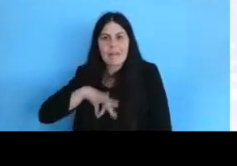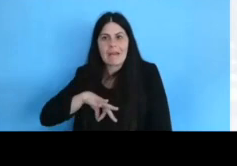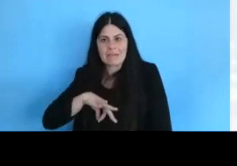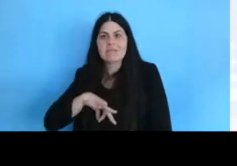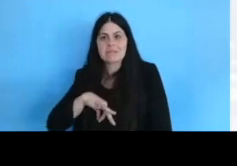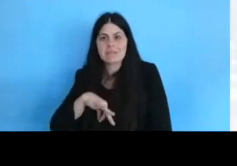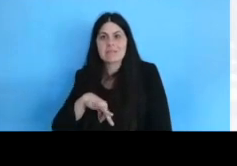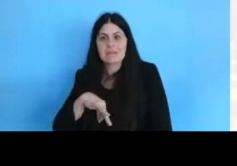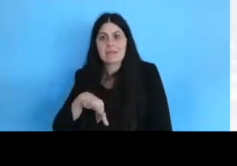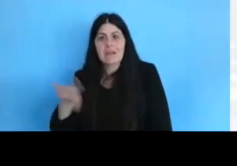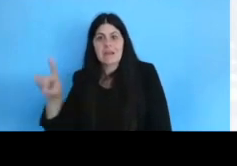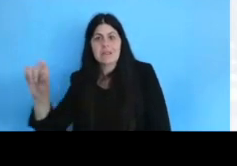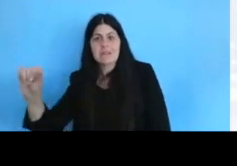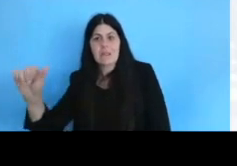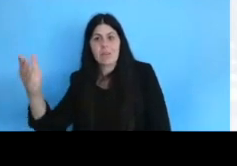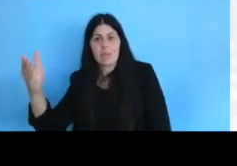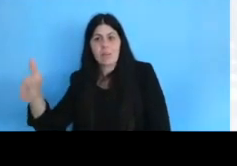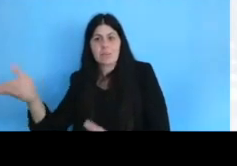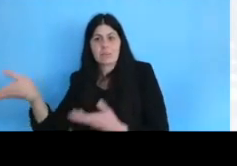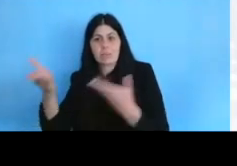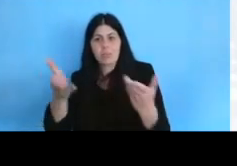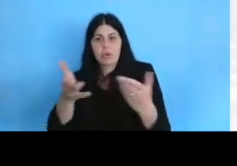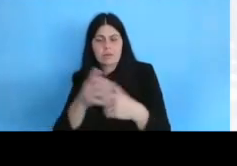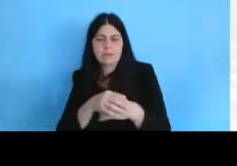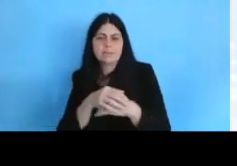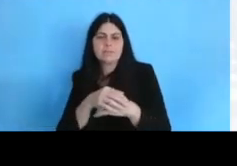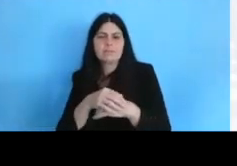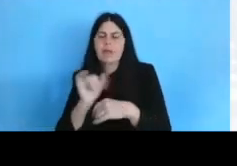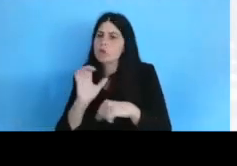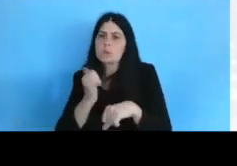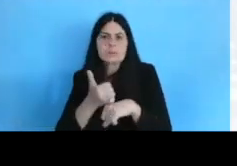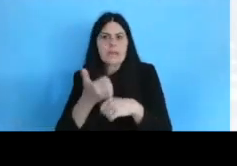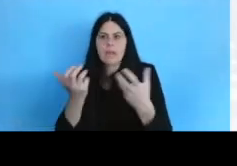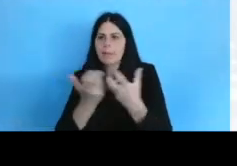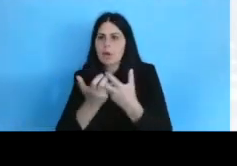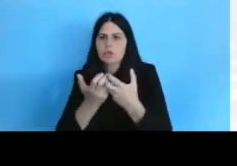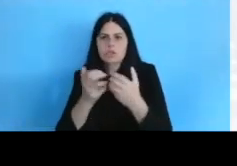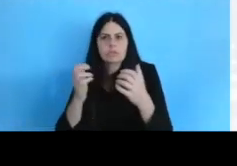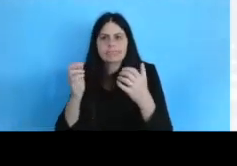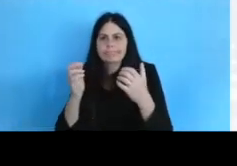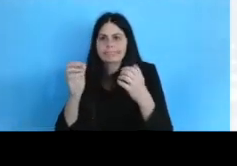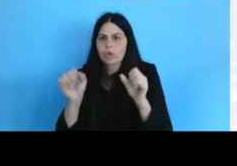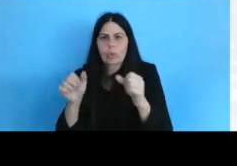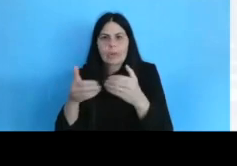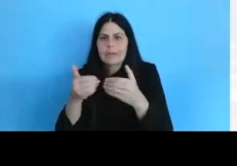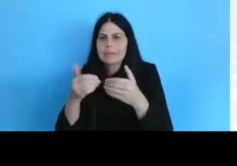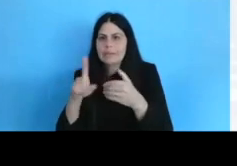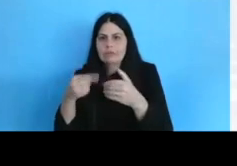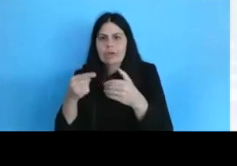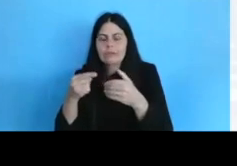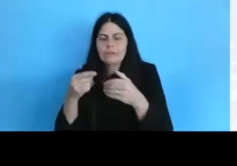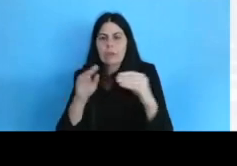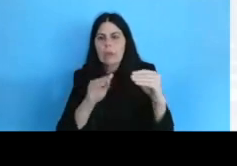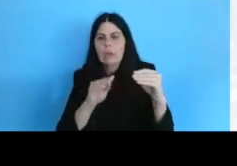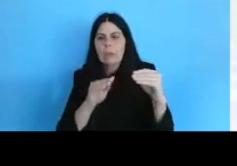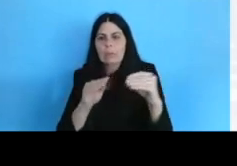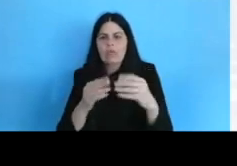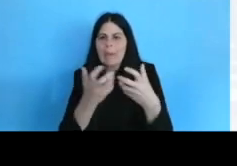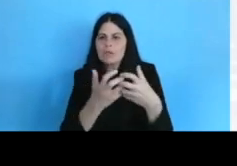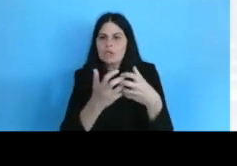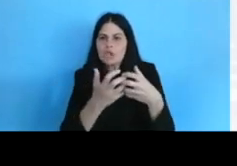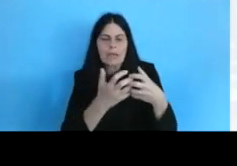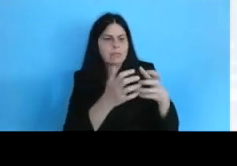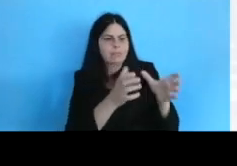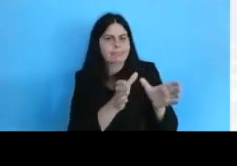And you know, as we talked earlier, setting up the accommodations, it could be as easy as moving a machine halfway to the left because